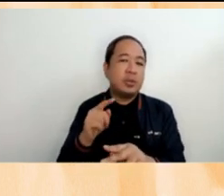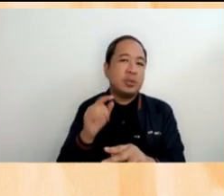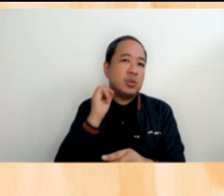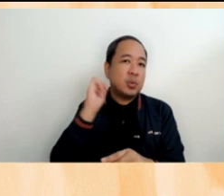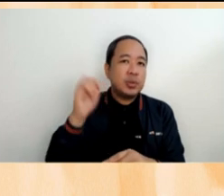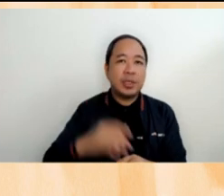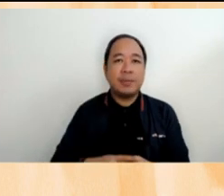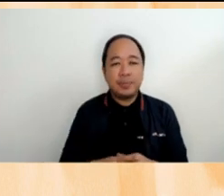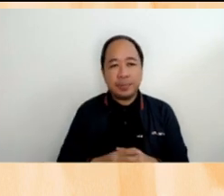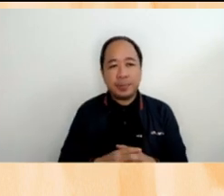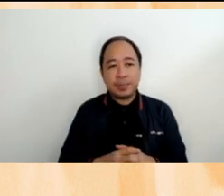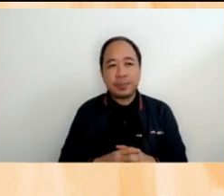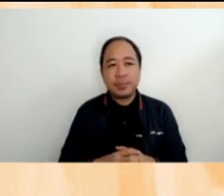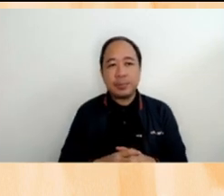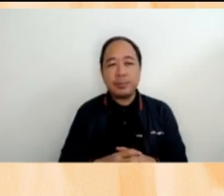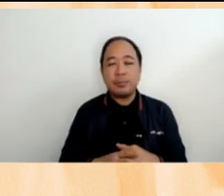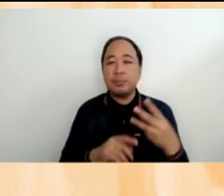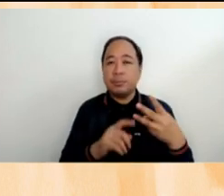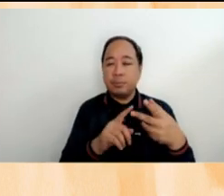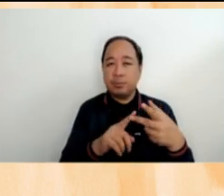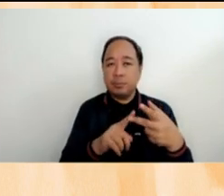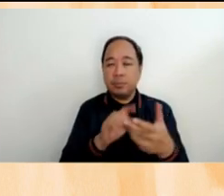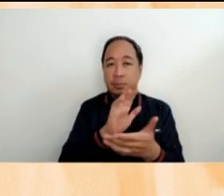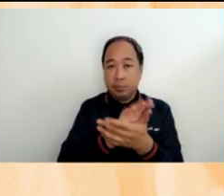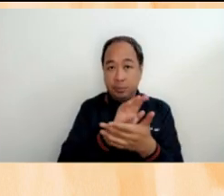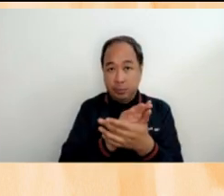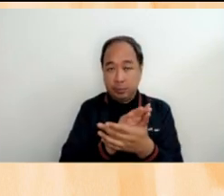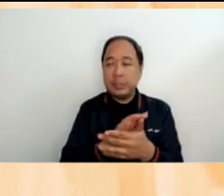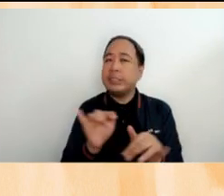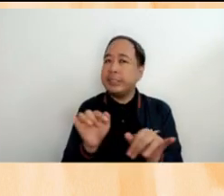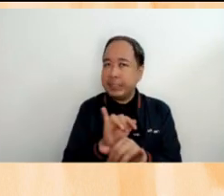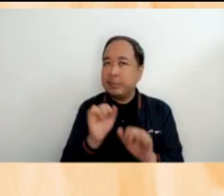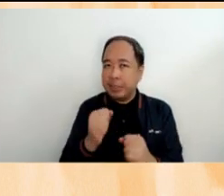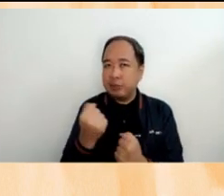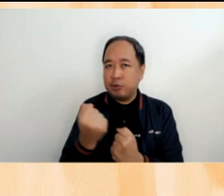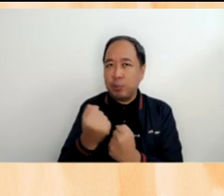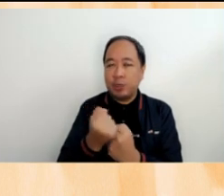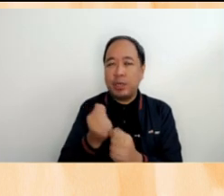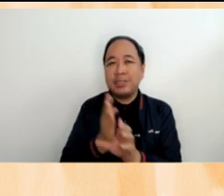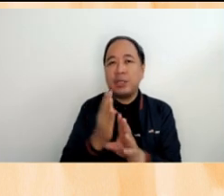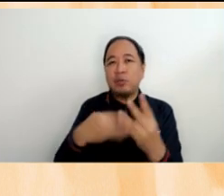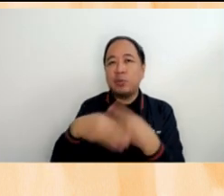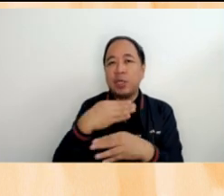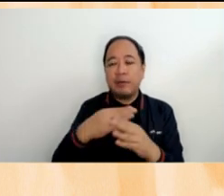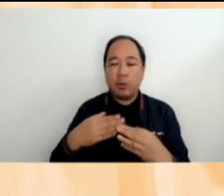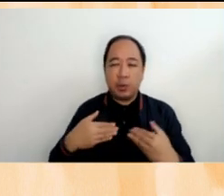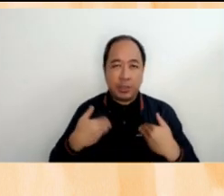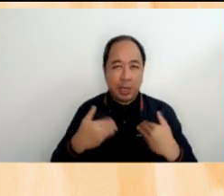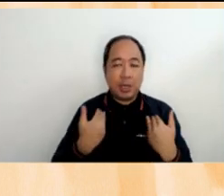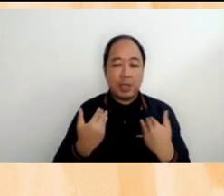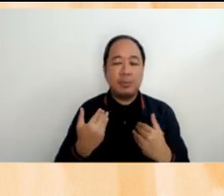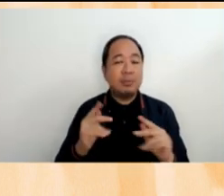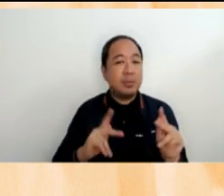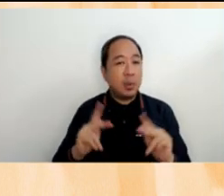sports involvement, and academic achievement can reduce a teen's risk. The